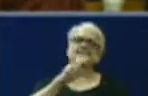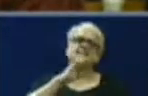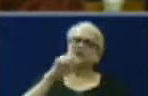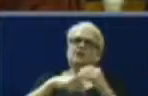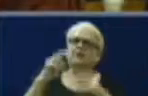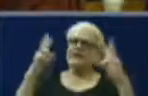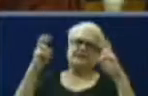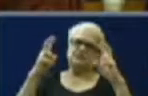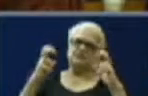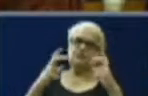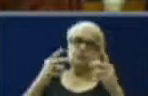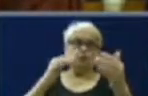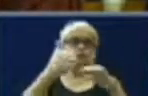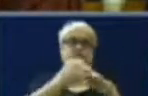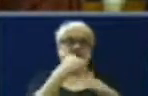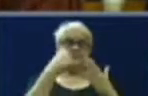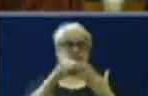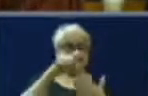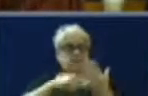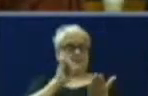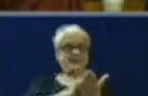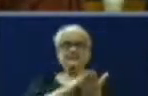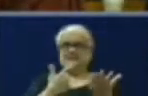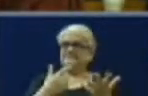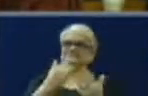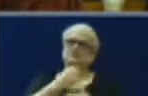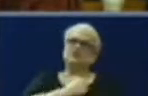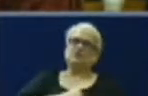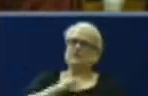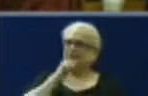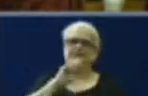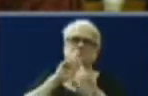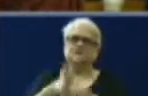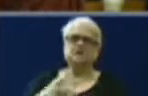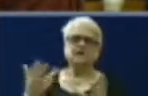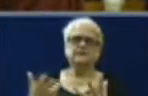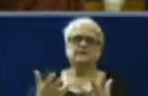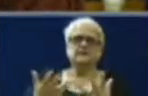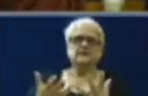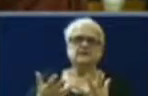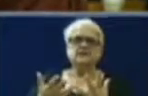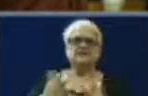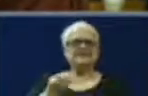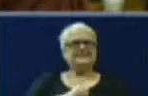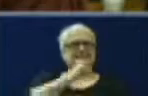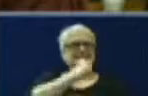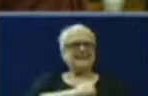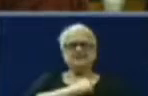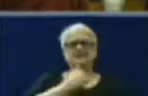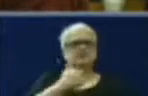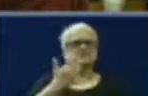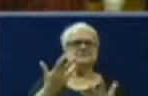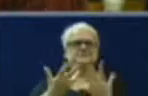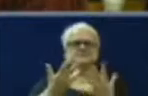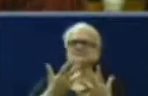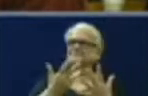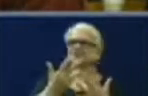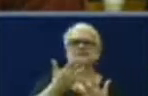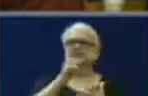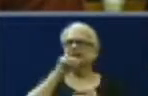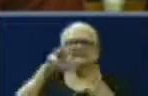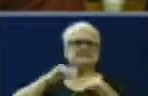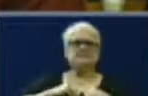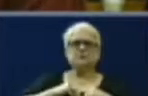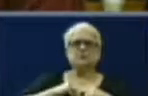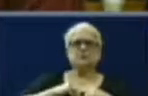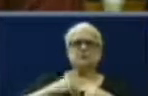writing? The attitude that the rules just don't matter apparently pervades the central office. This past Monday, I complained in the superintendent's office about a